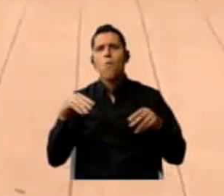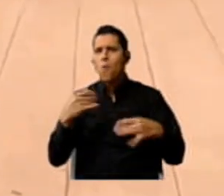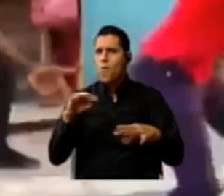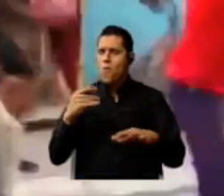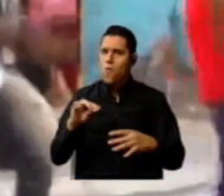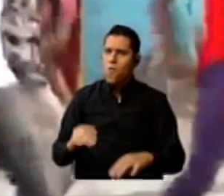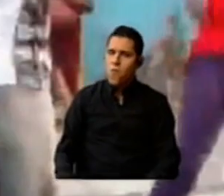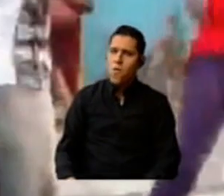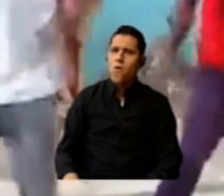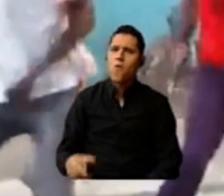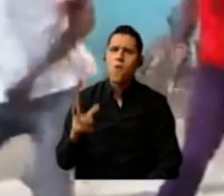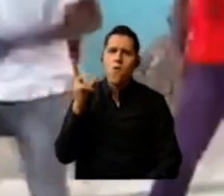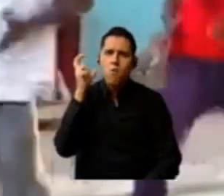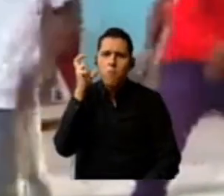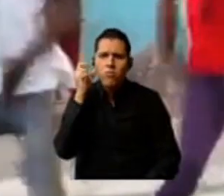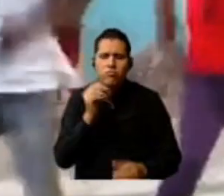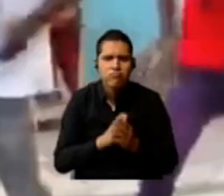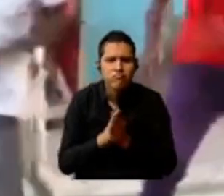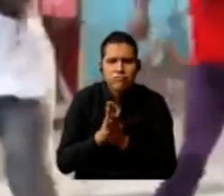reggae music?